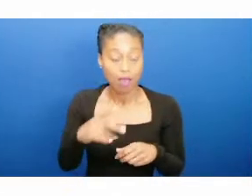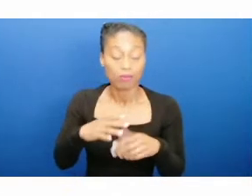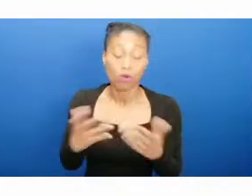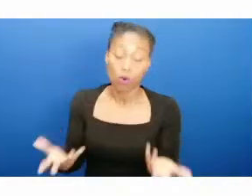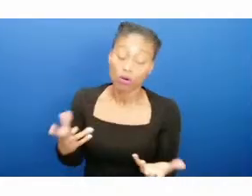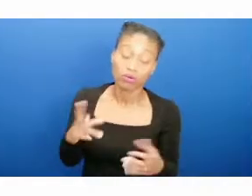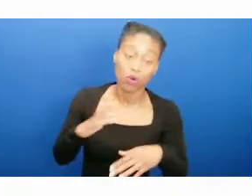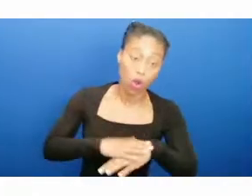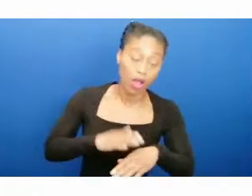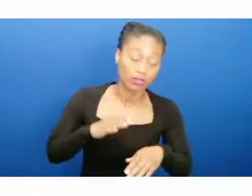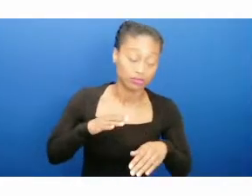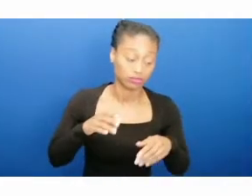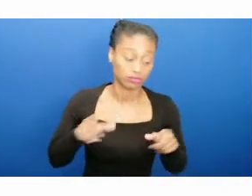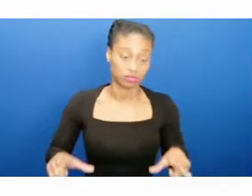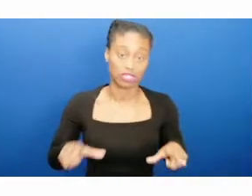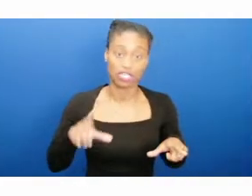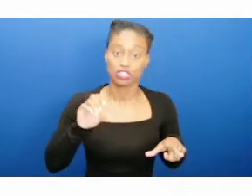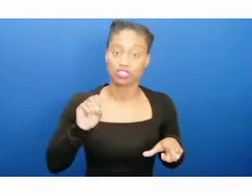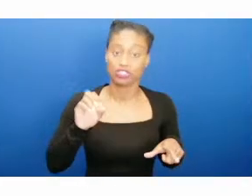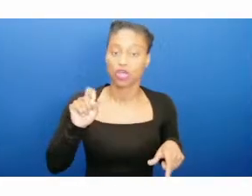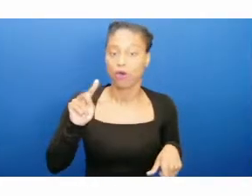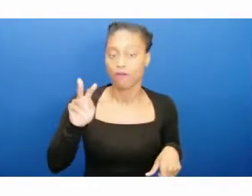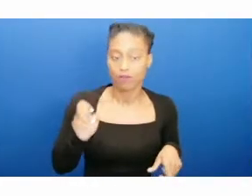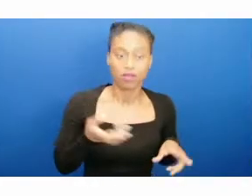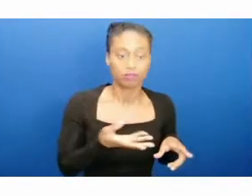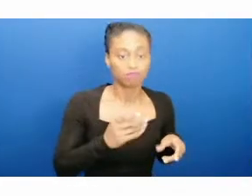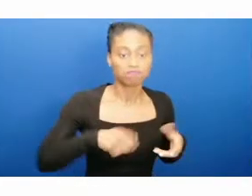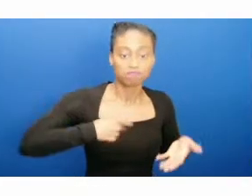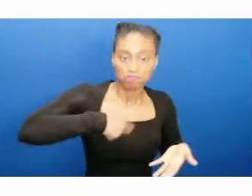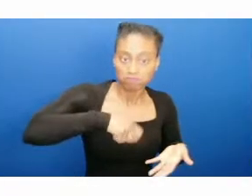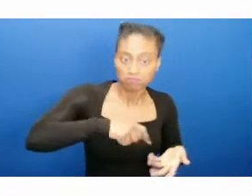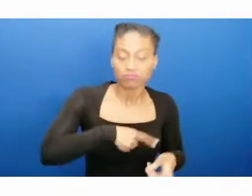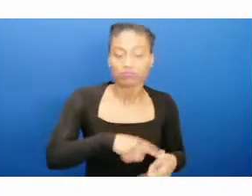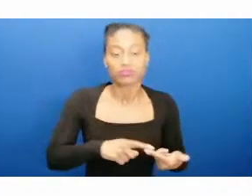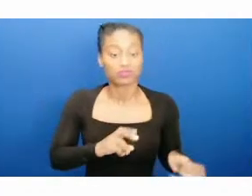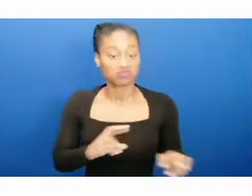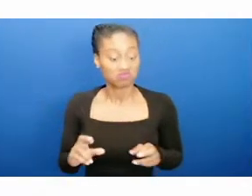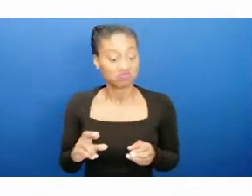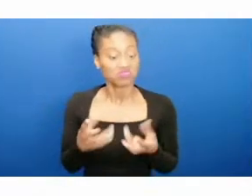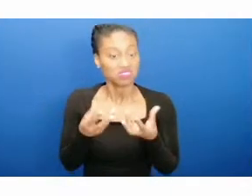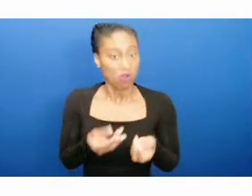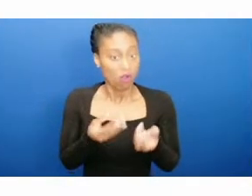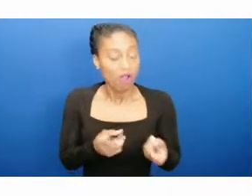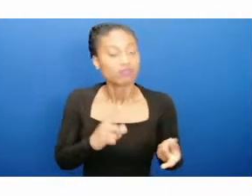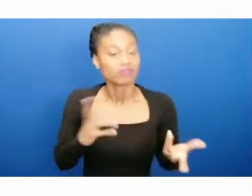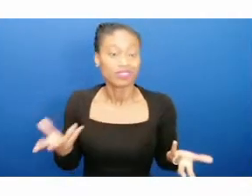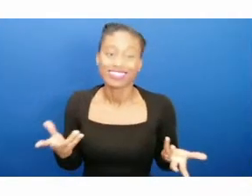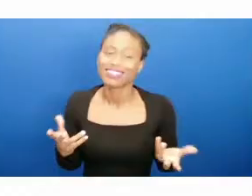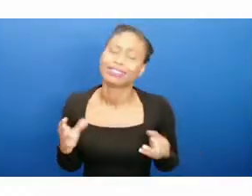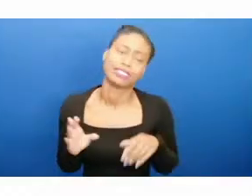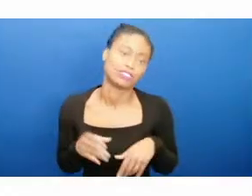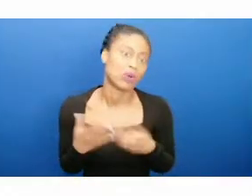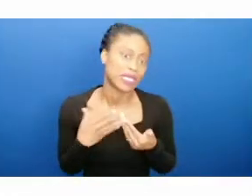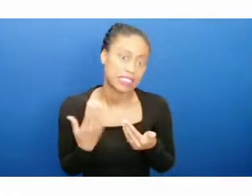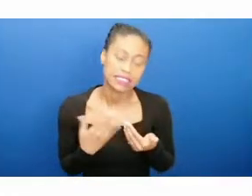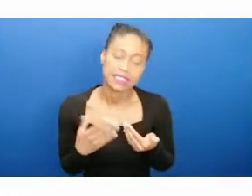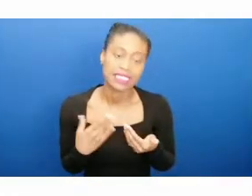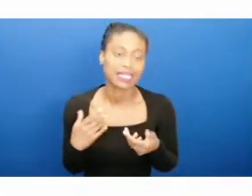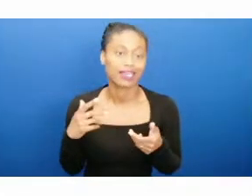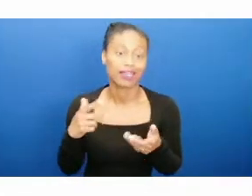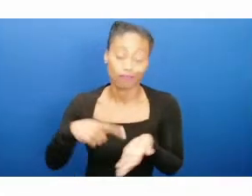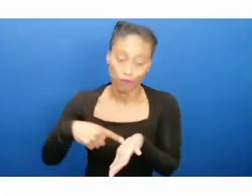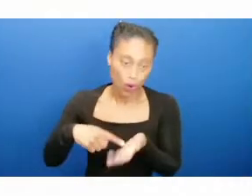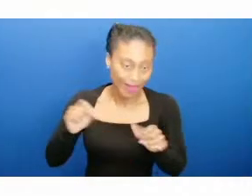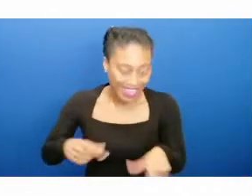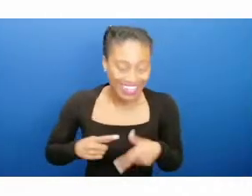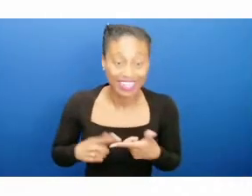I just steamed on the stove just until they were fork tender. And so it's super convenient and super affordable. And then once again, another